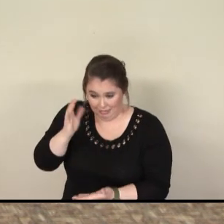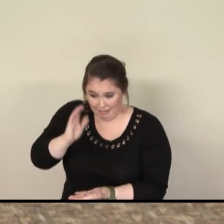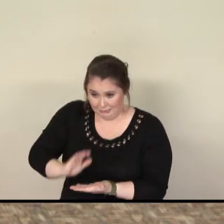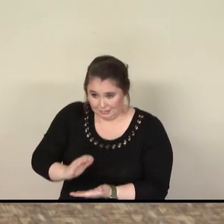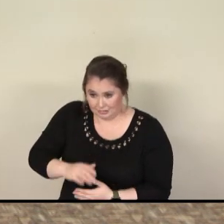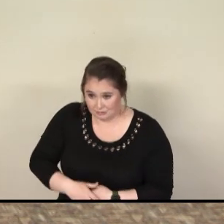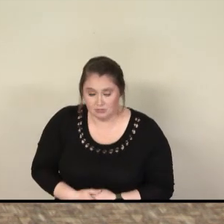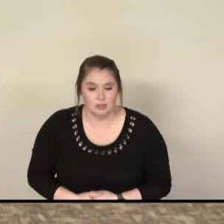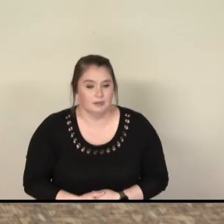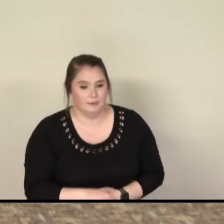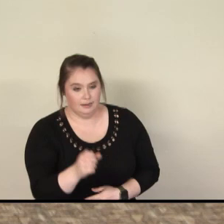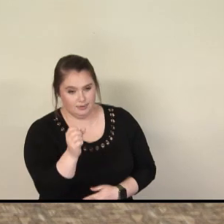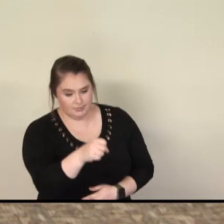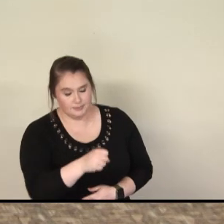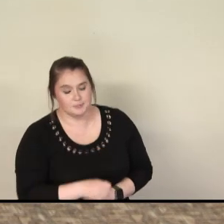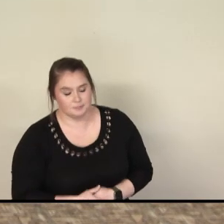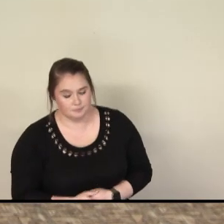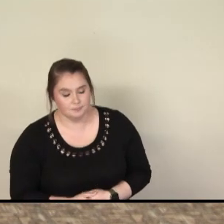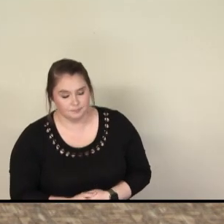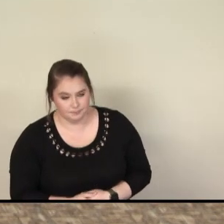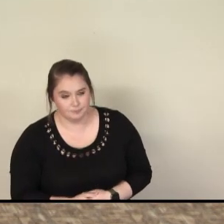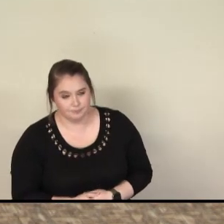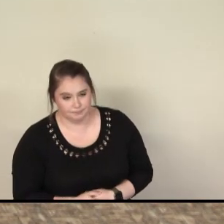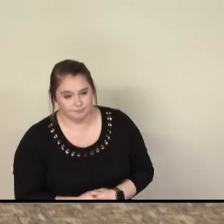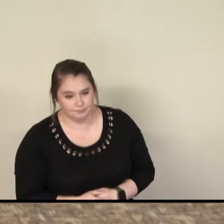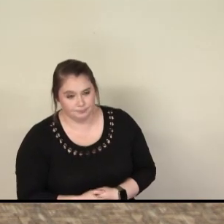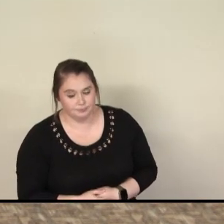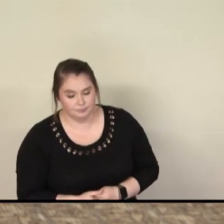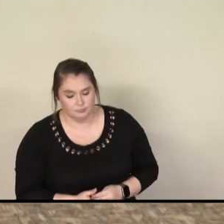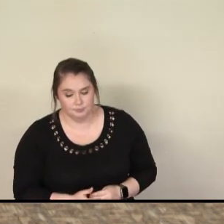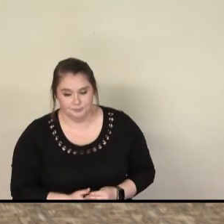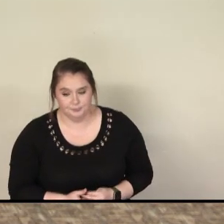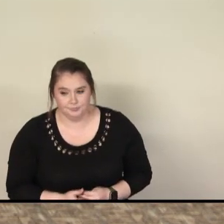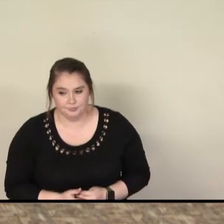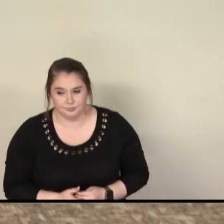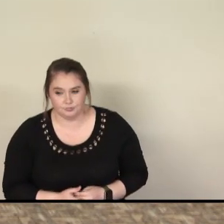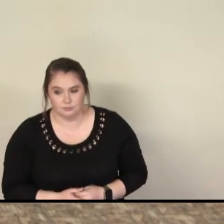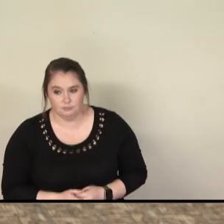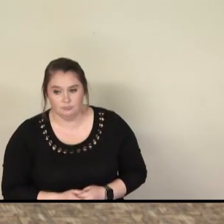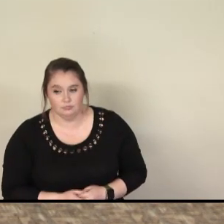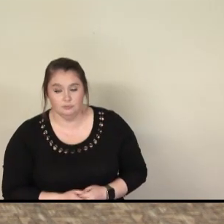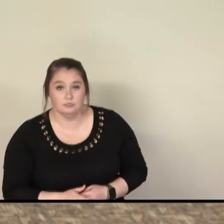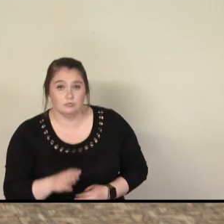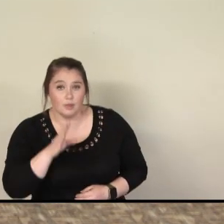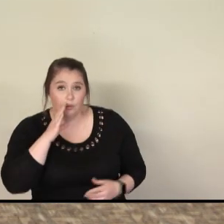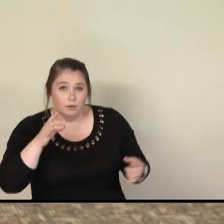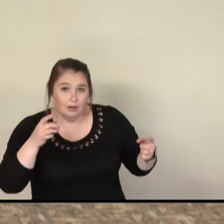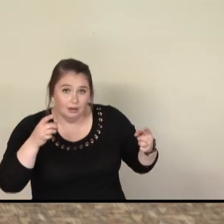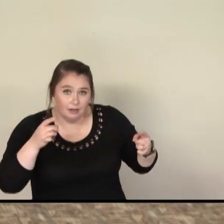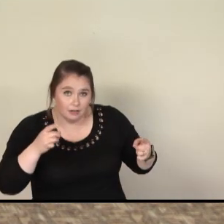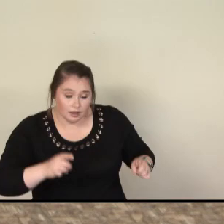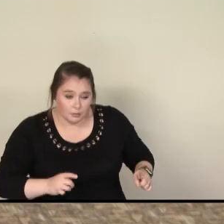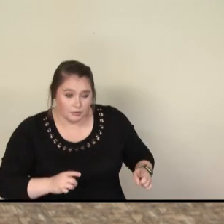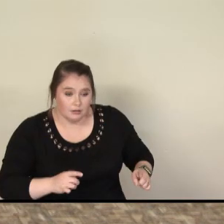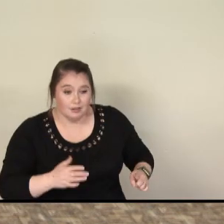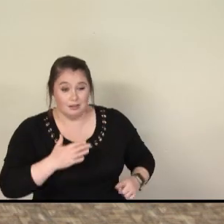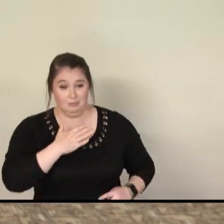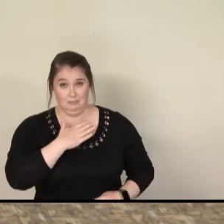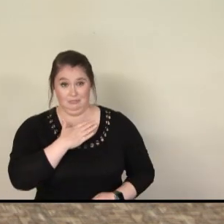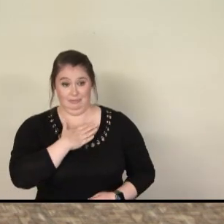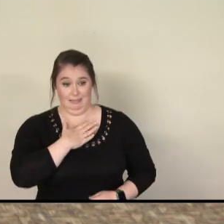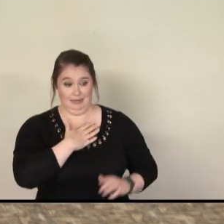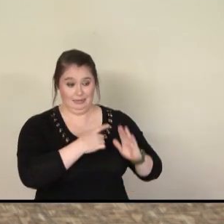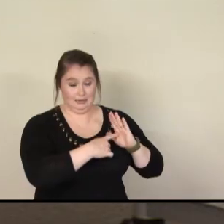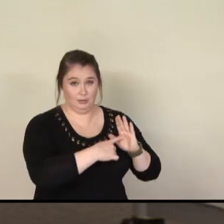yes. Okay. Now, I mean, that's going to be the case in both my model and the